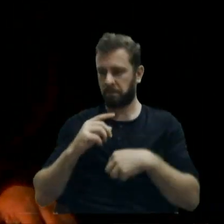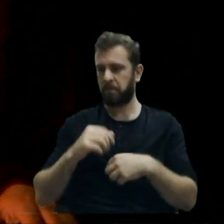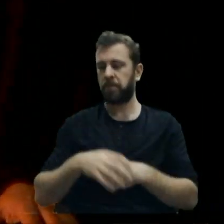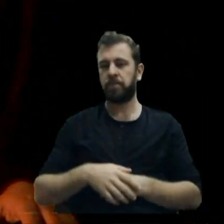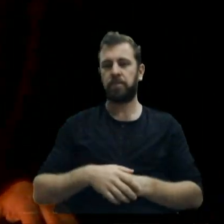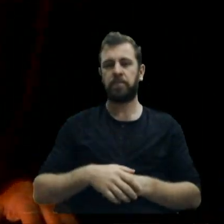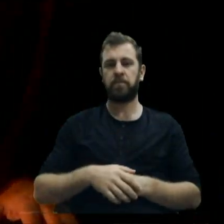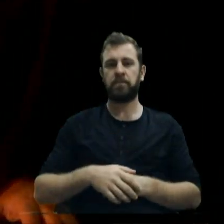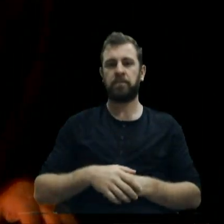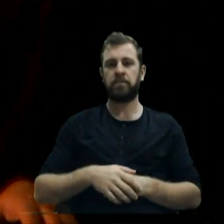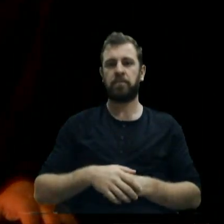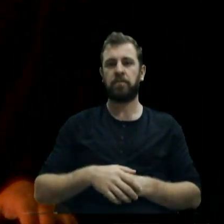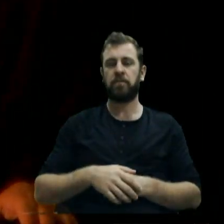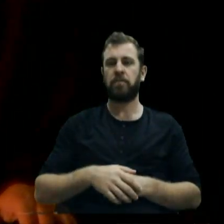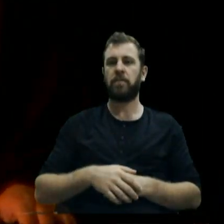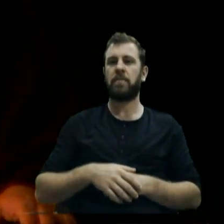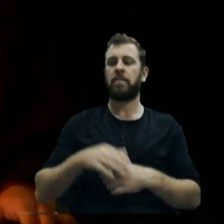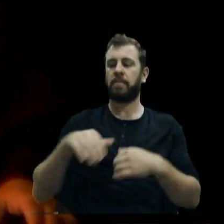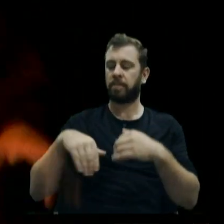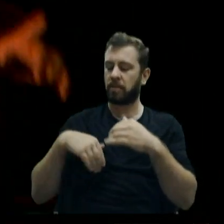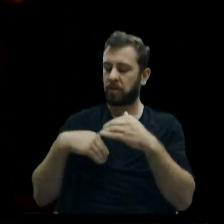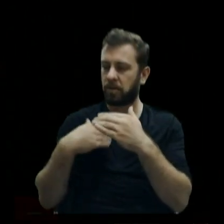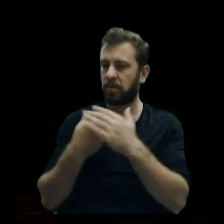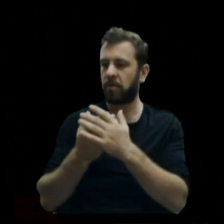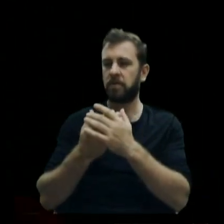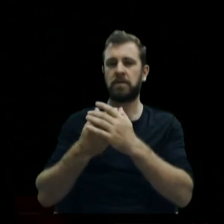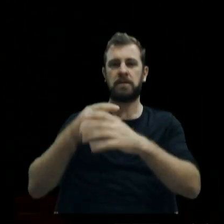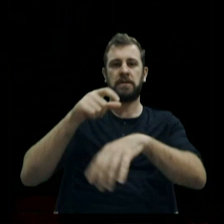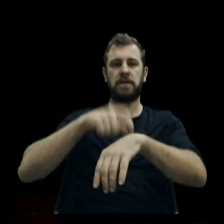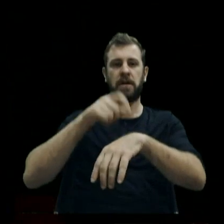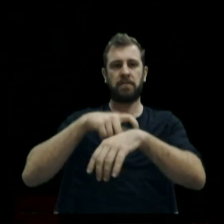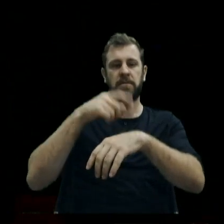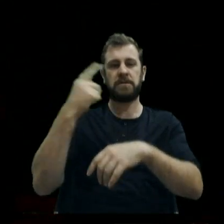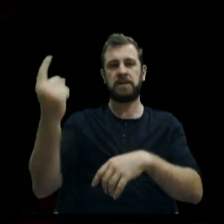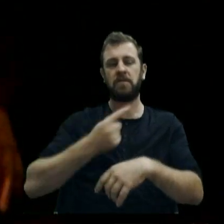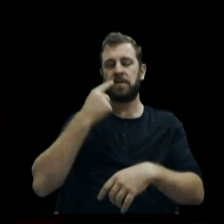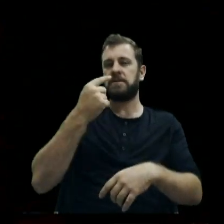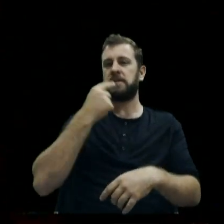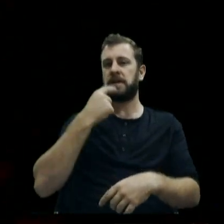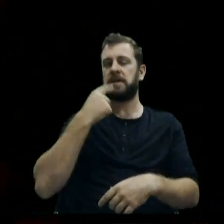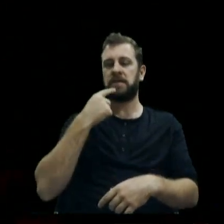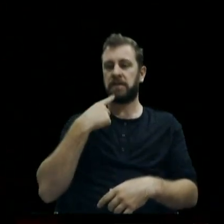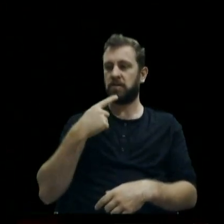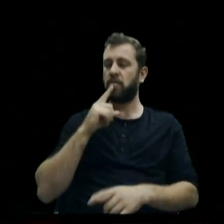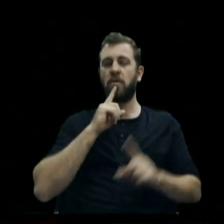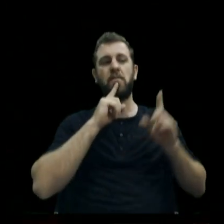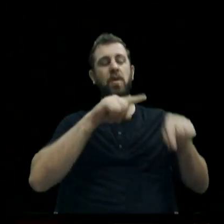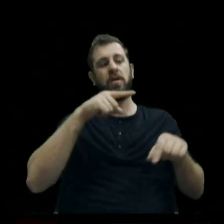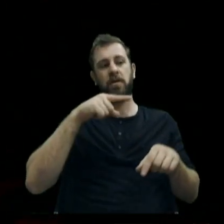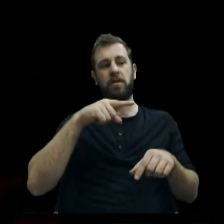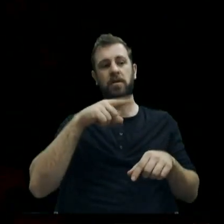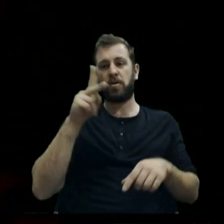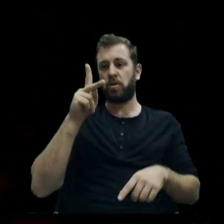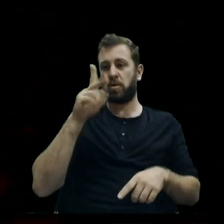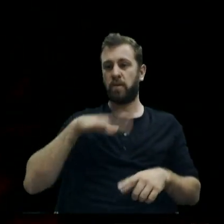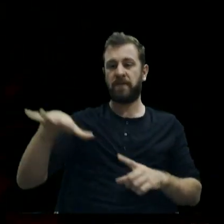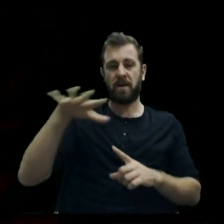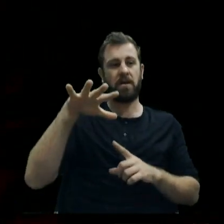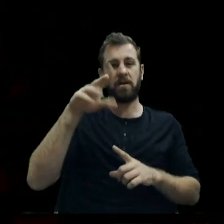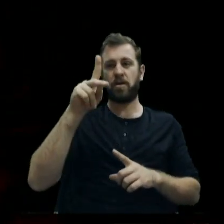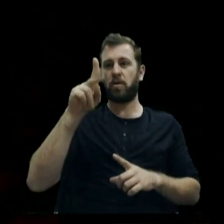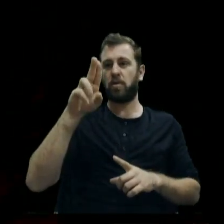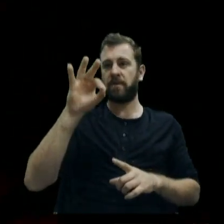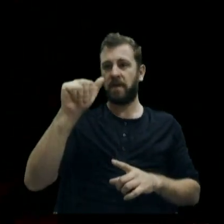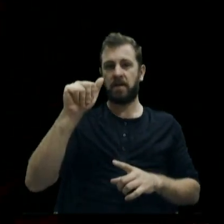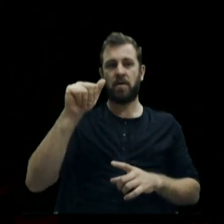Until there came that fateful moment that from the distance somebody reports to Imam Hussein that from Kufa there's a horse